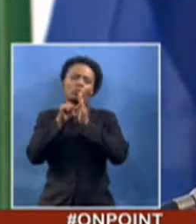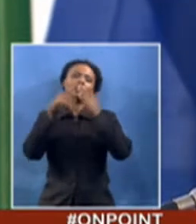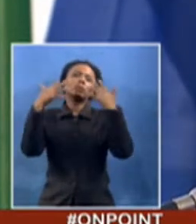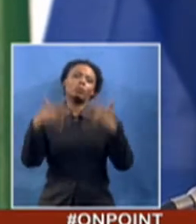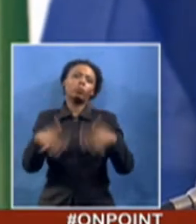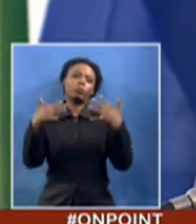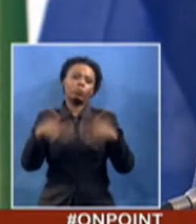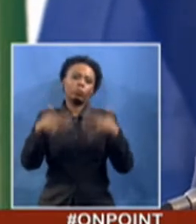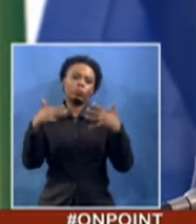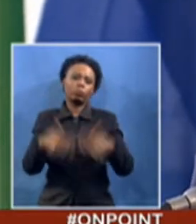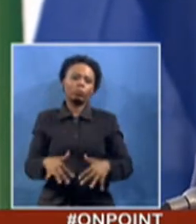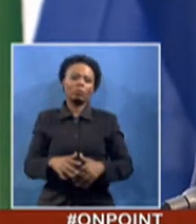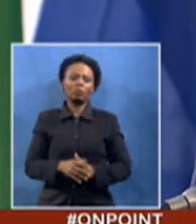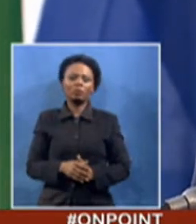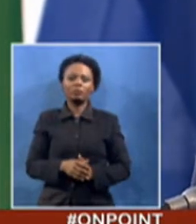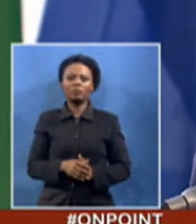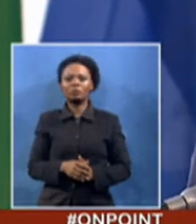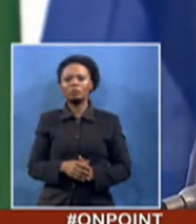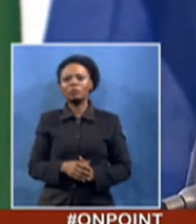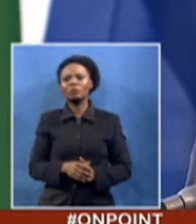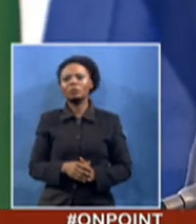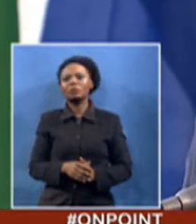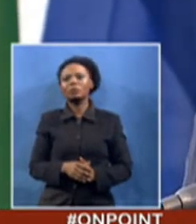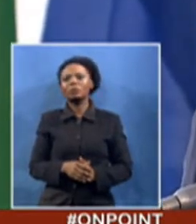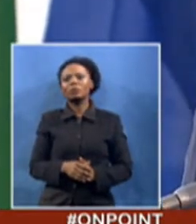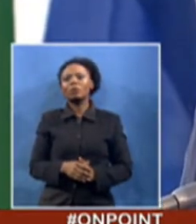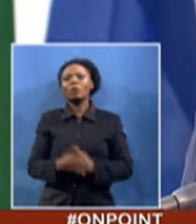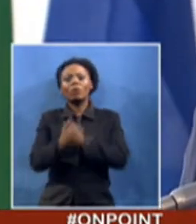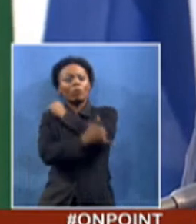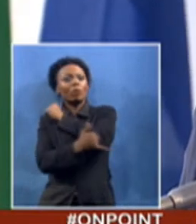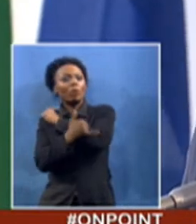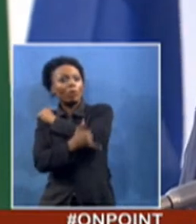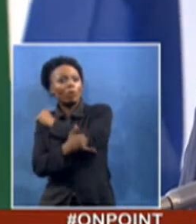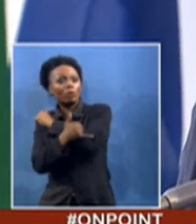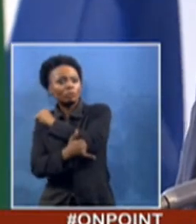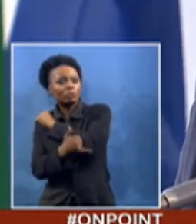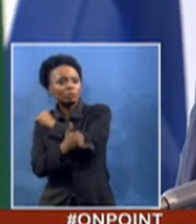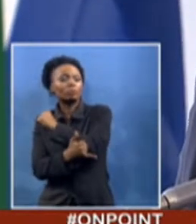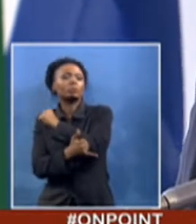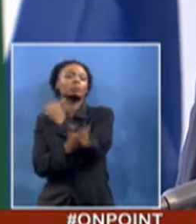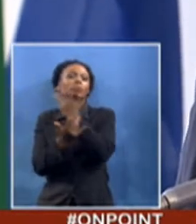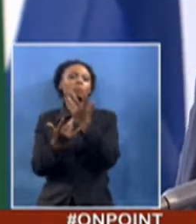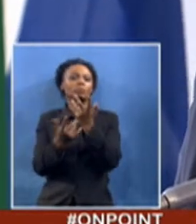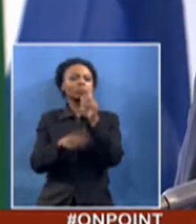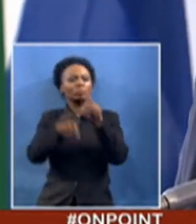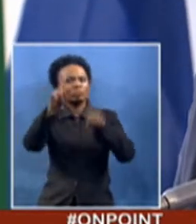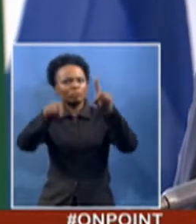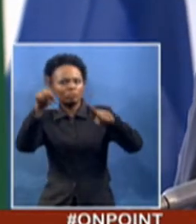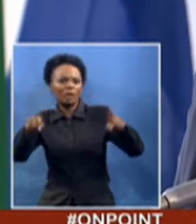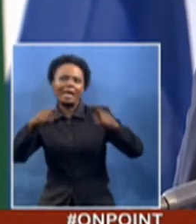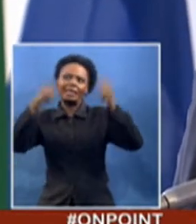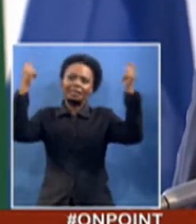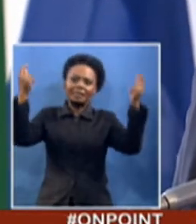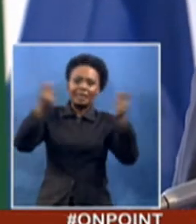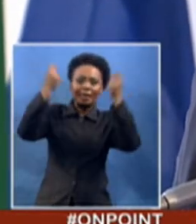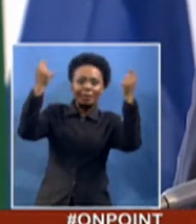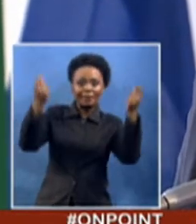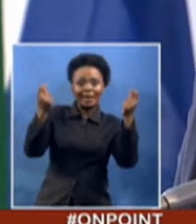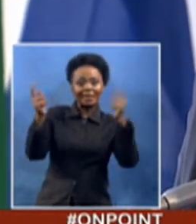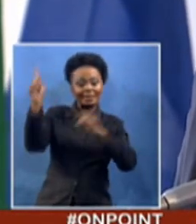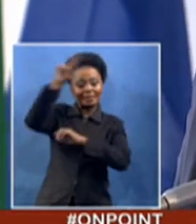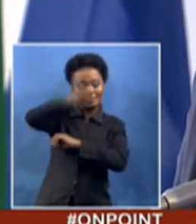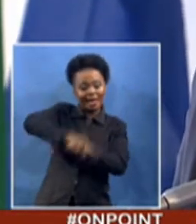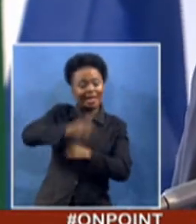The whole world, you have seen for yourself, the whole world is celebrating the Freedom Day of